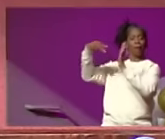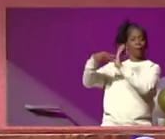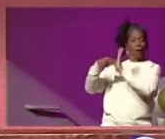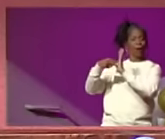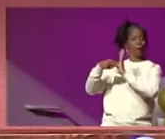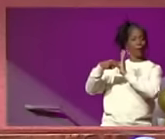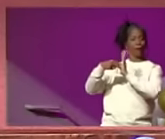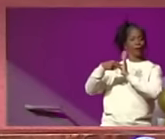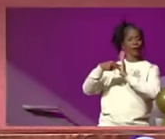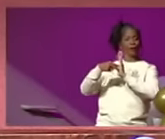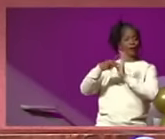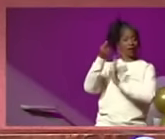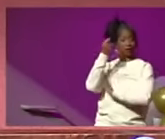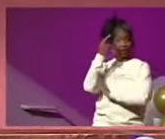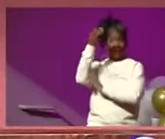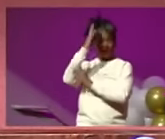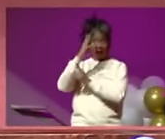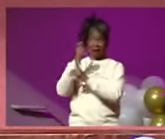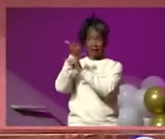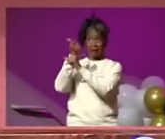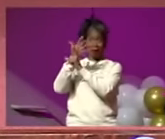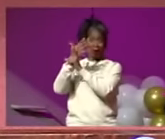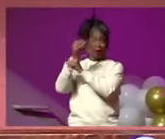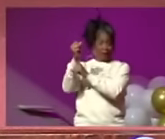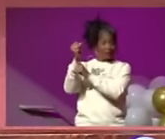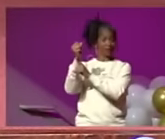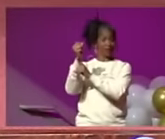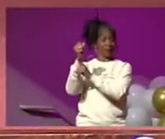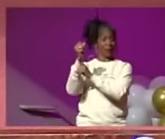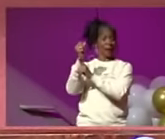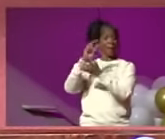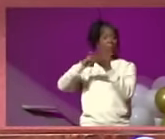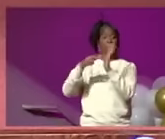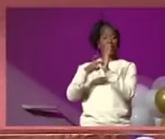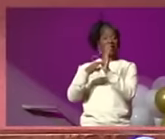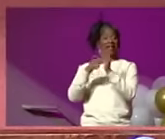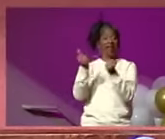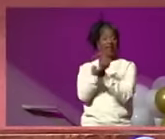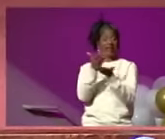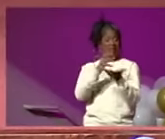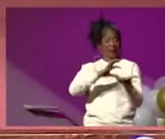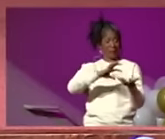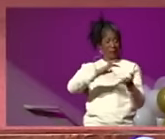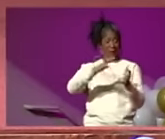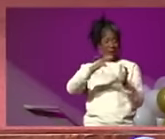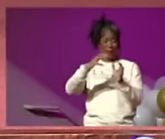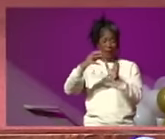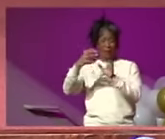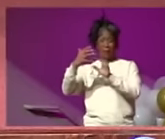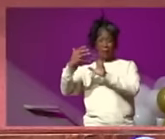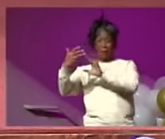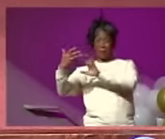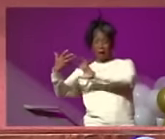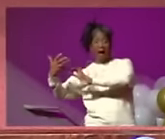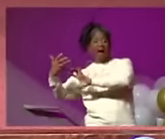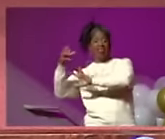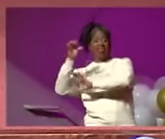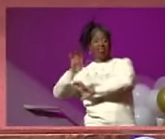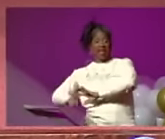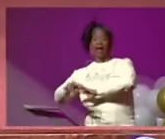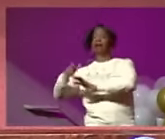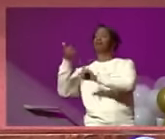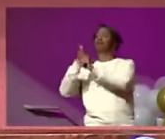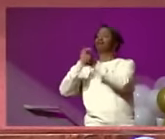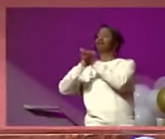life. God is so amazing that God can use what is disruptive in order to redirect you to